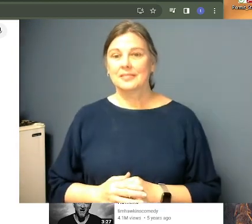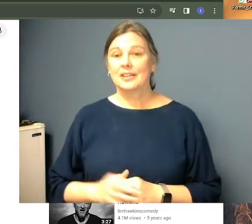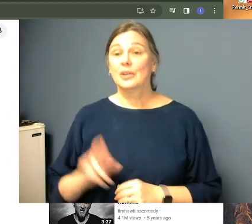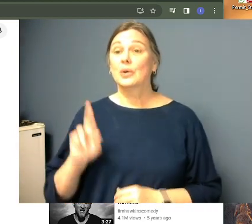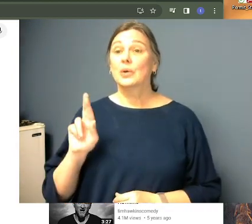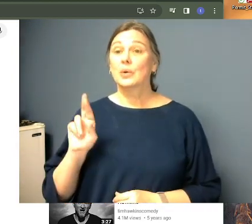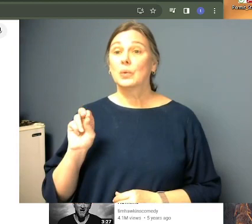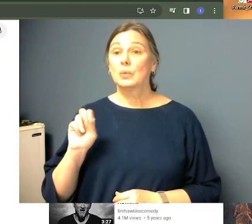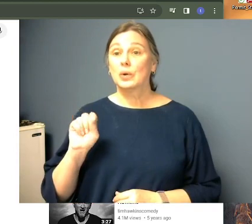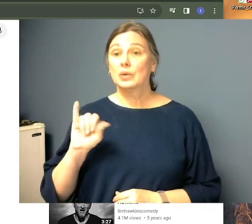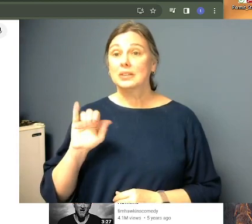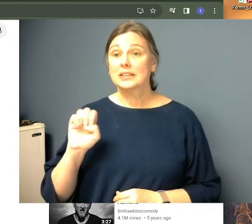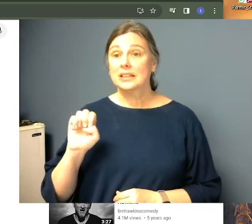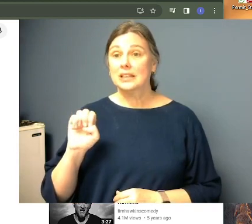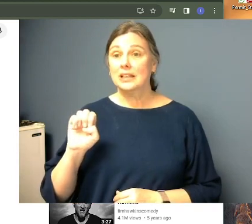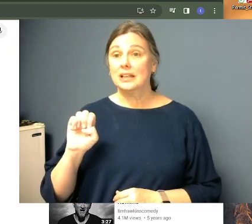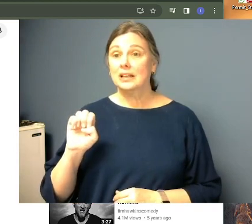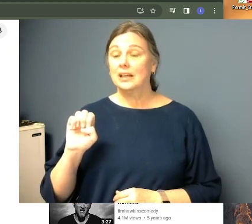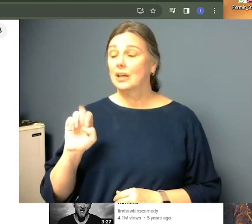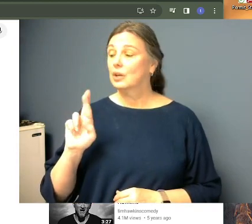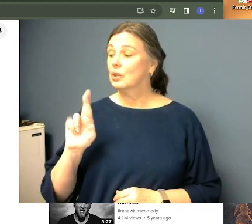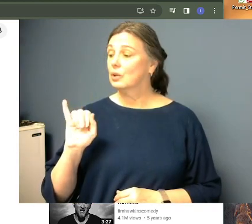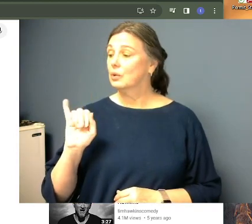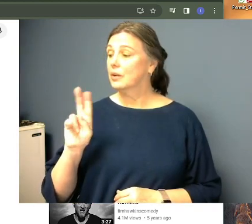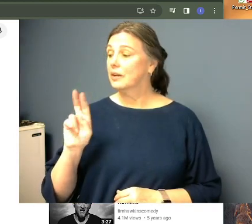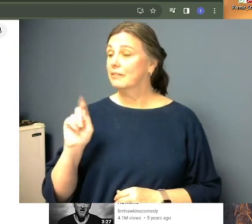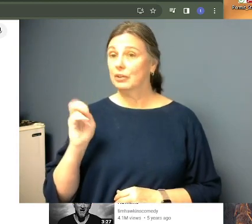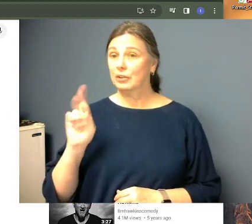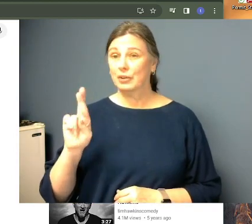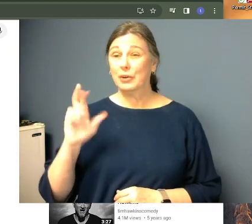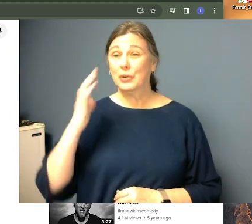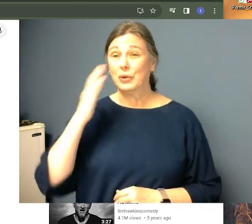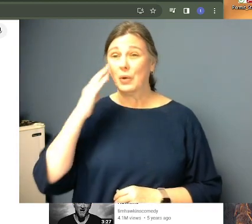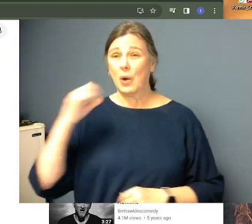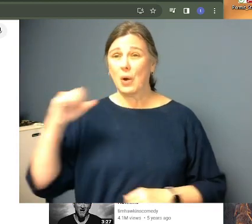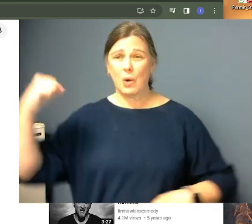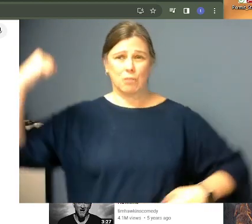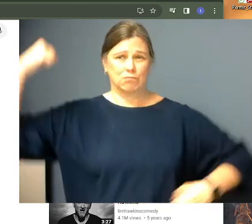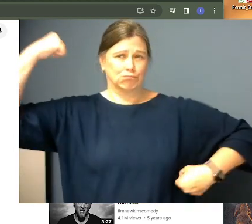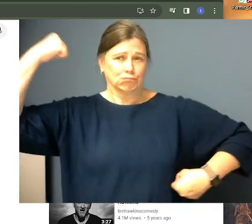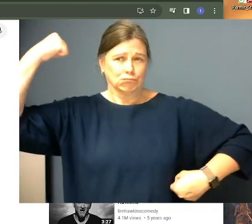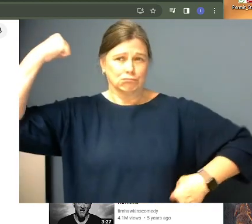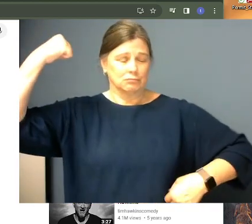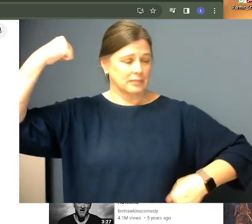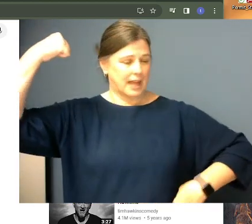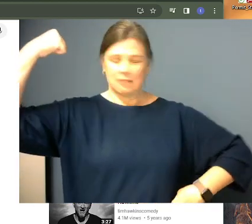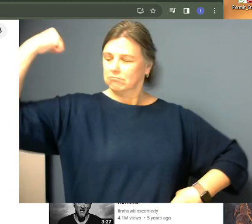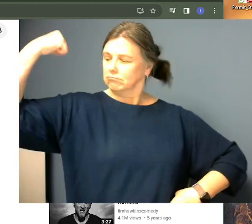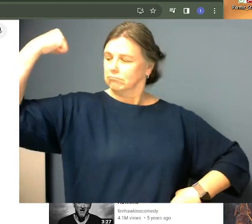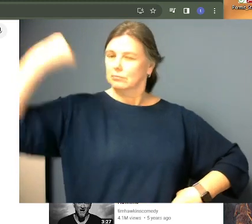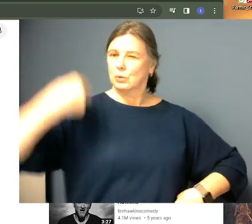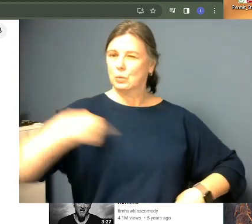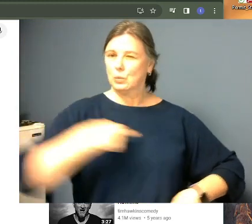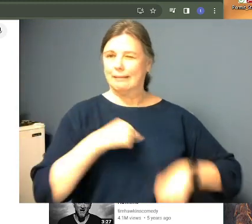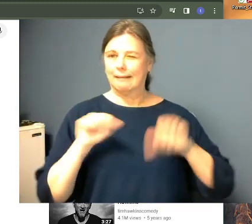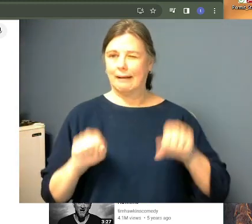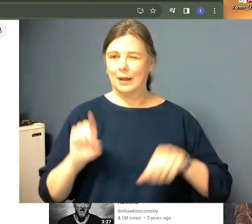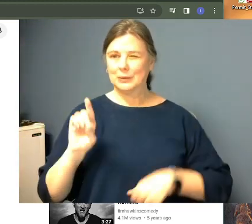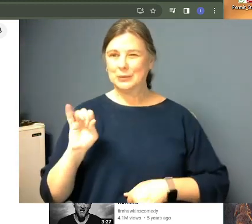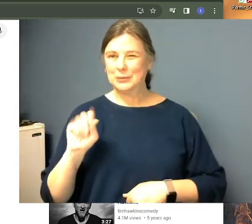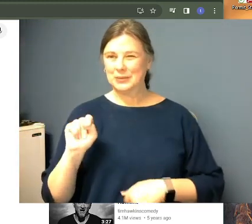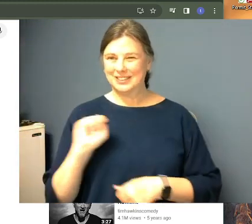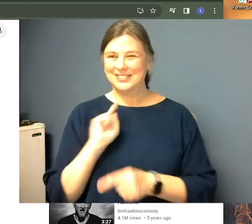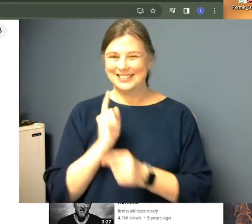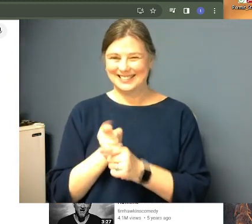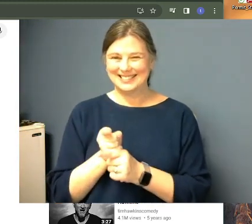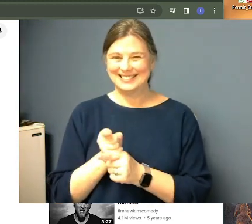the Riveter image. With her arm flexed, we can do it. I gave you two images. I gave you the